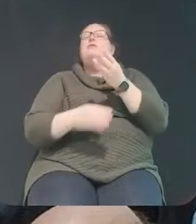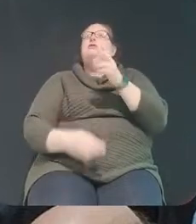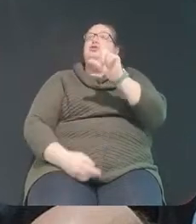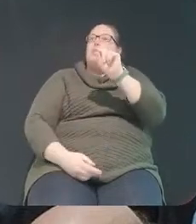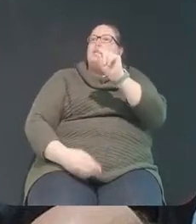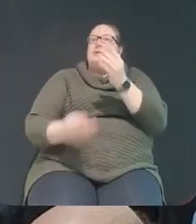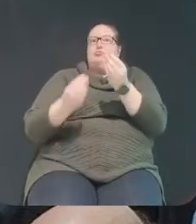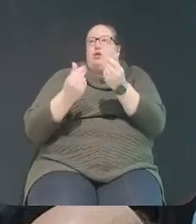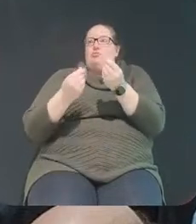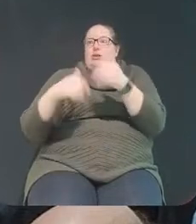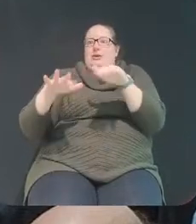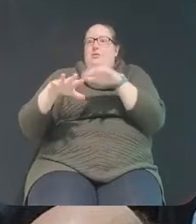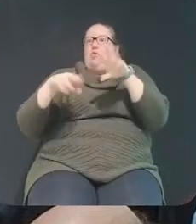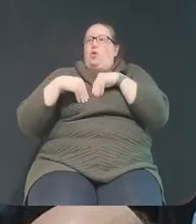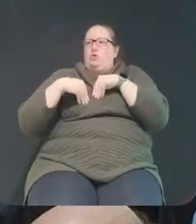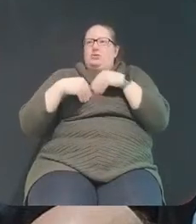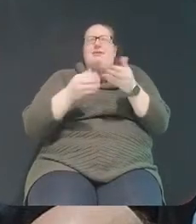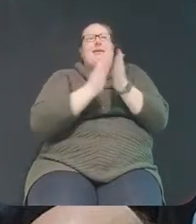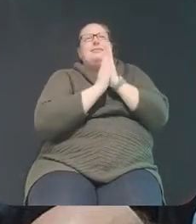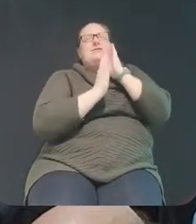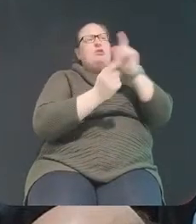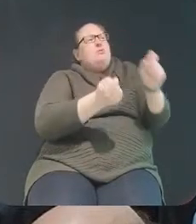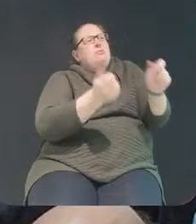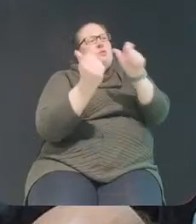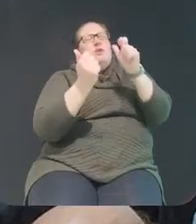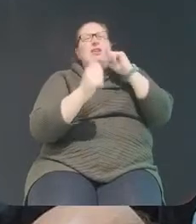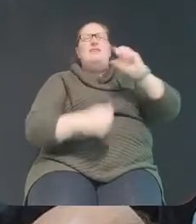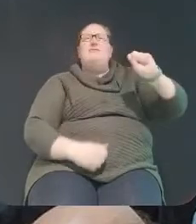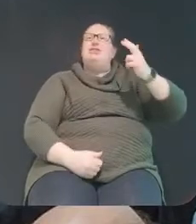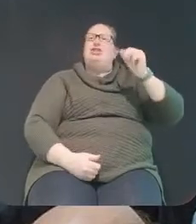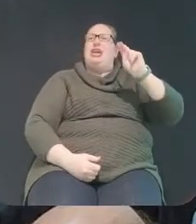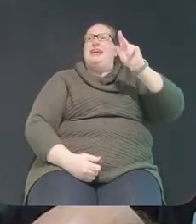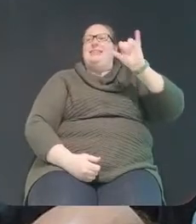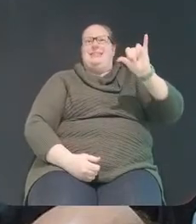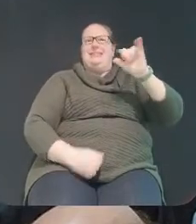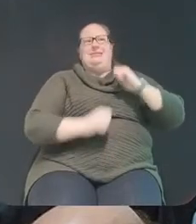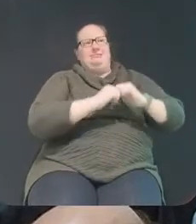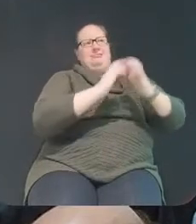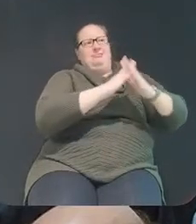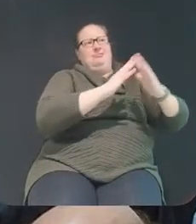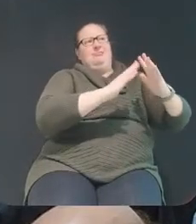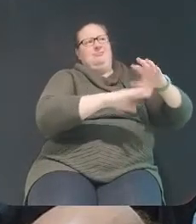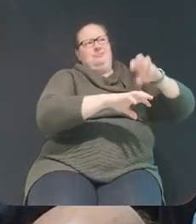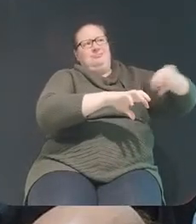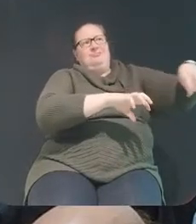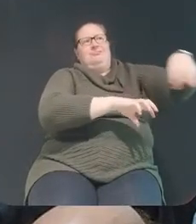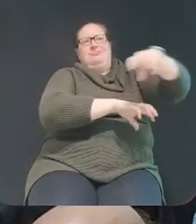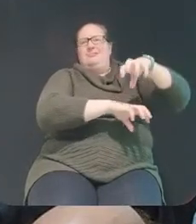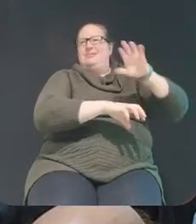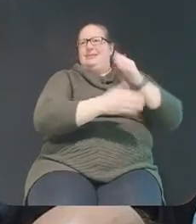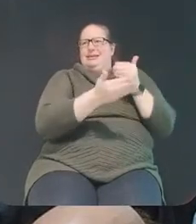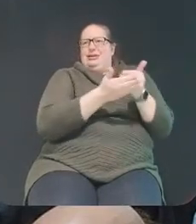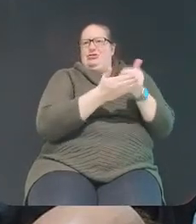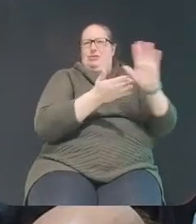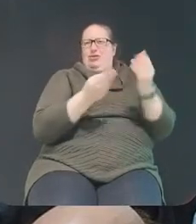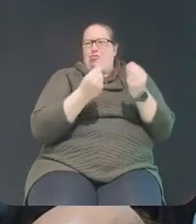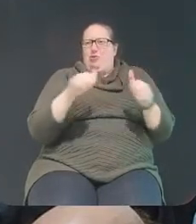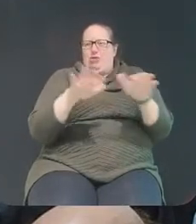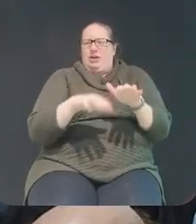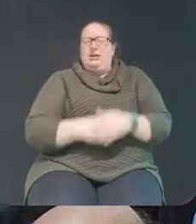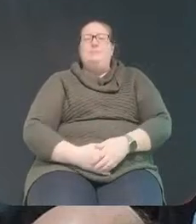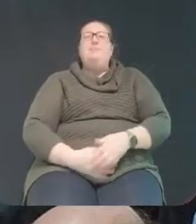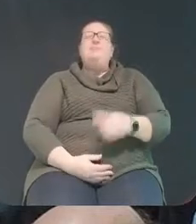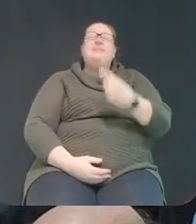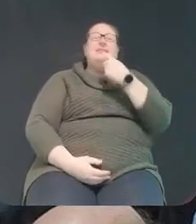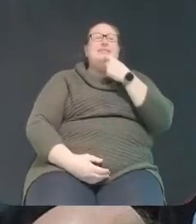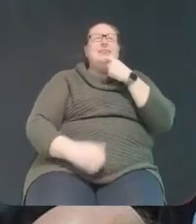requesting the removal of so-called shanties or shacks that had been erected near their properties. The petitioners were complaining that the